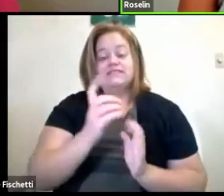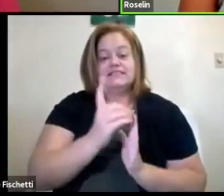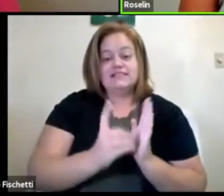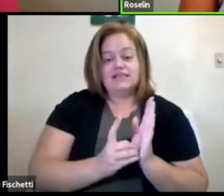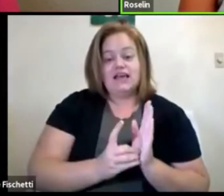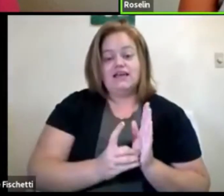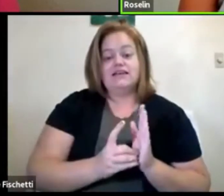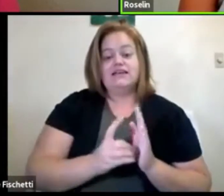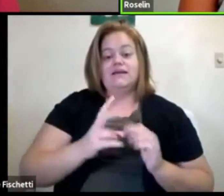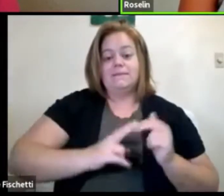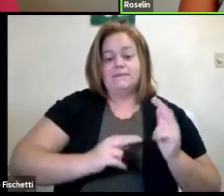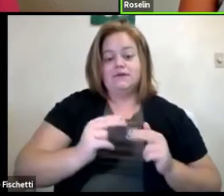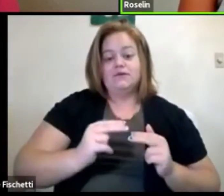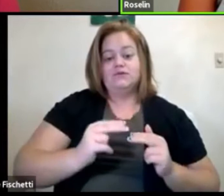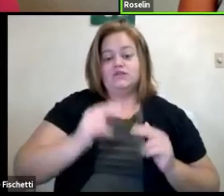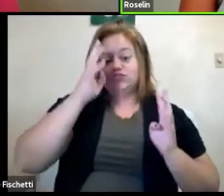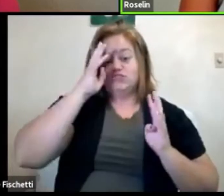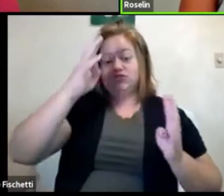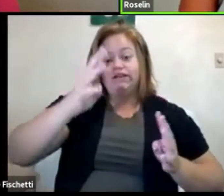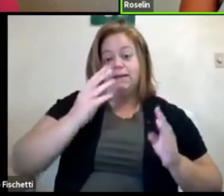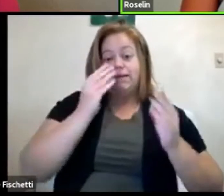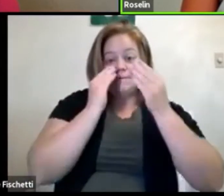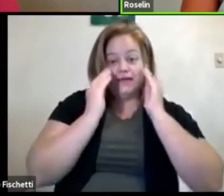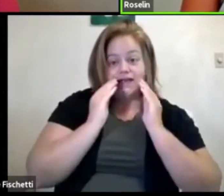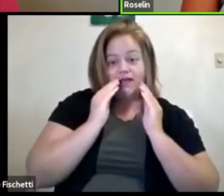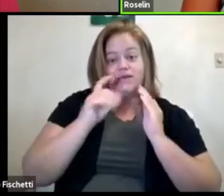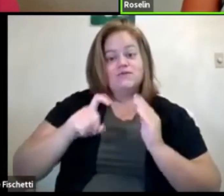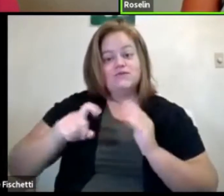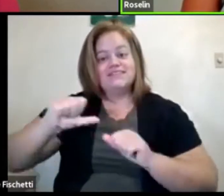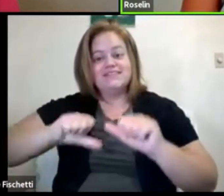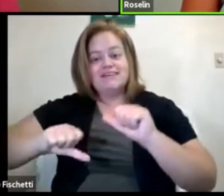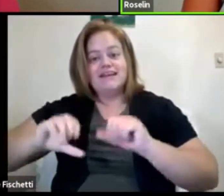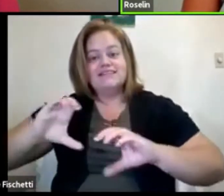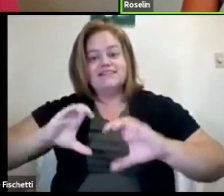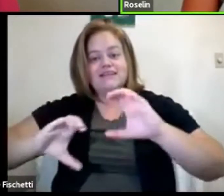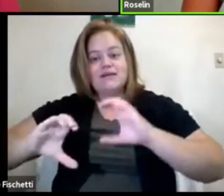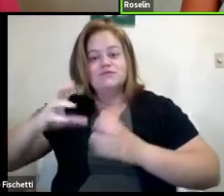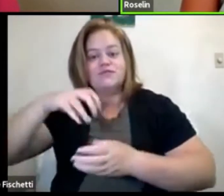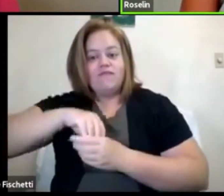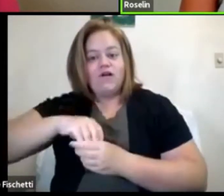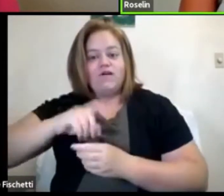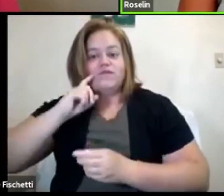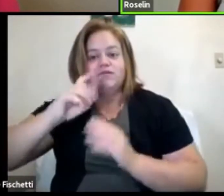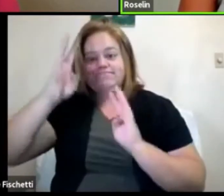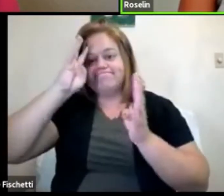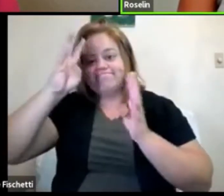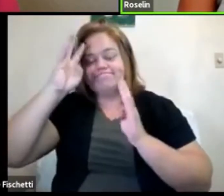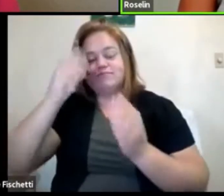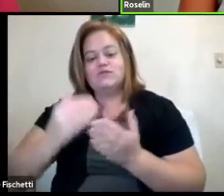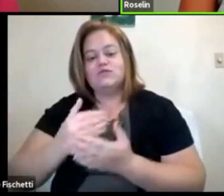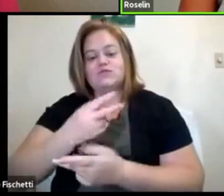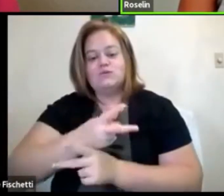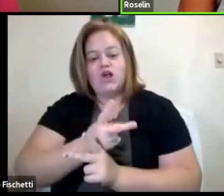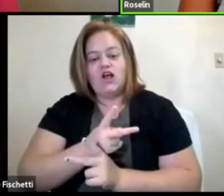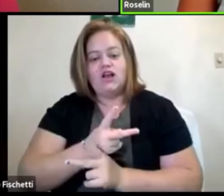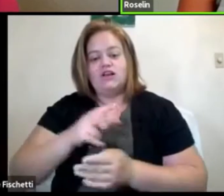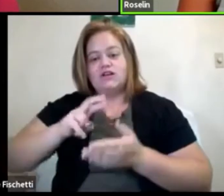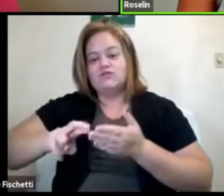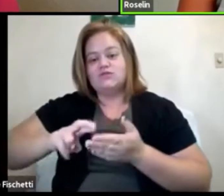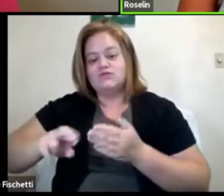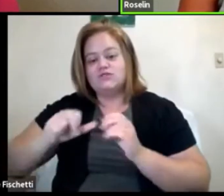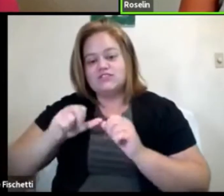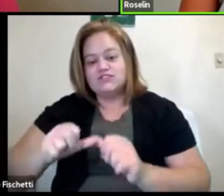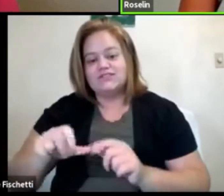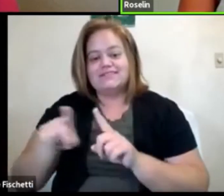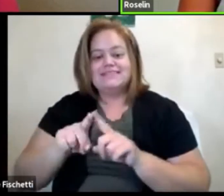products are chemists and scientists, the ones that are working behind them, doing those innovations, doing research like any other scientist